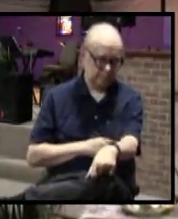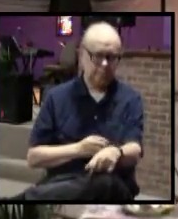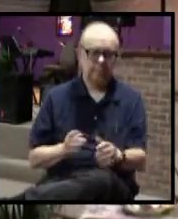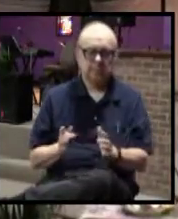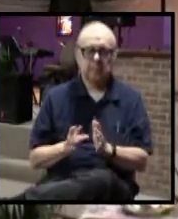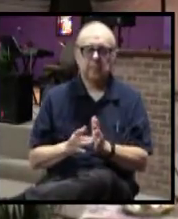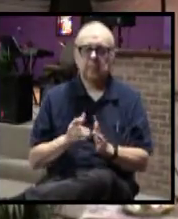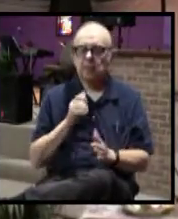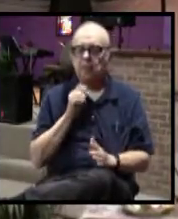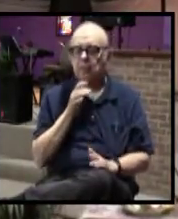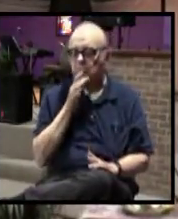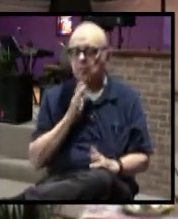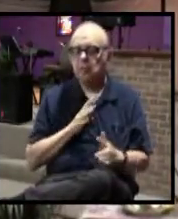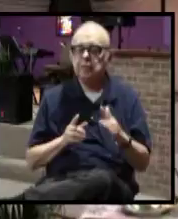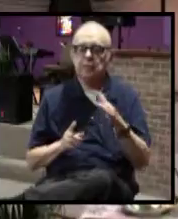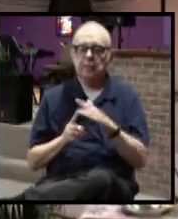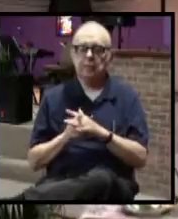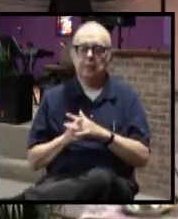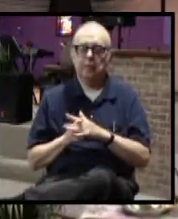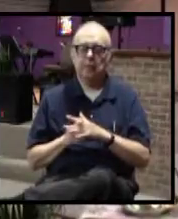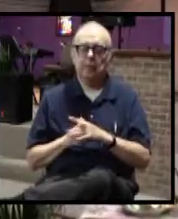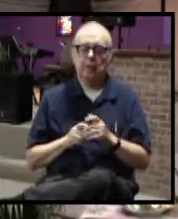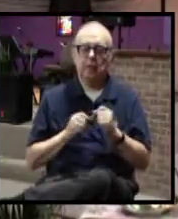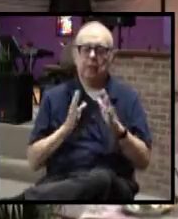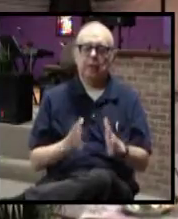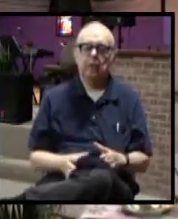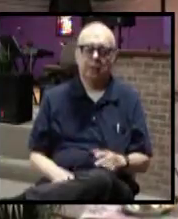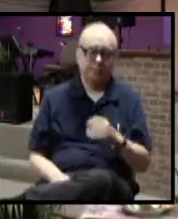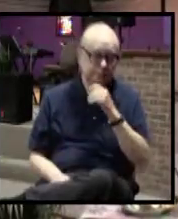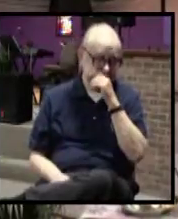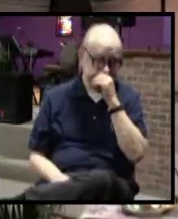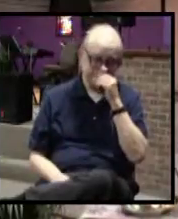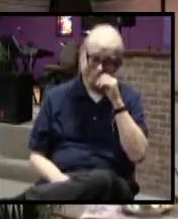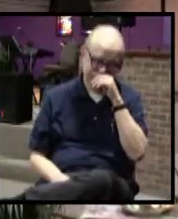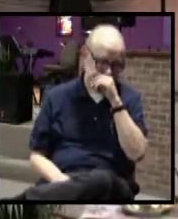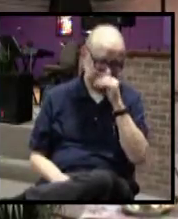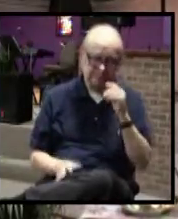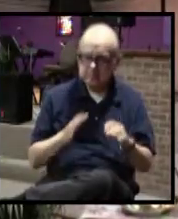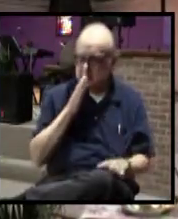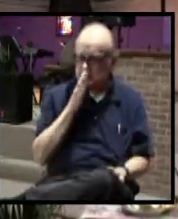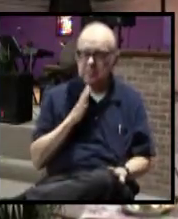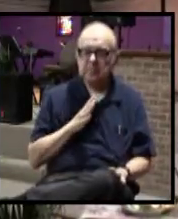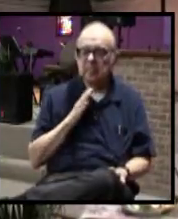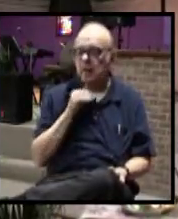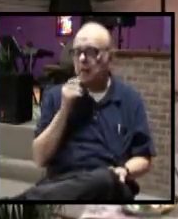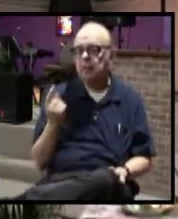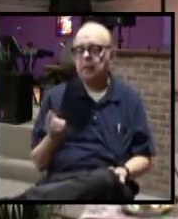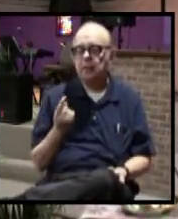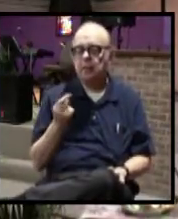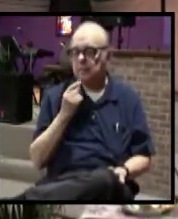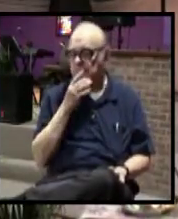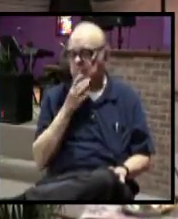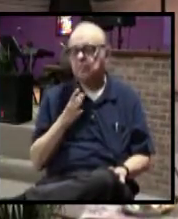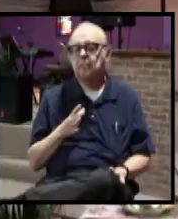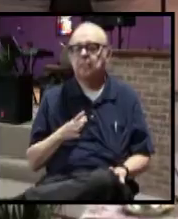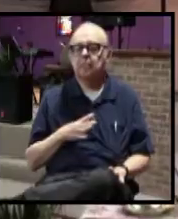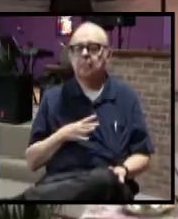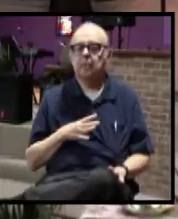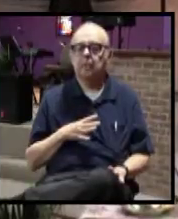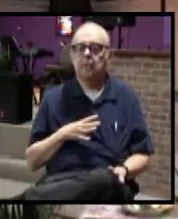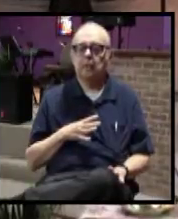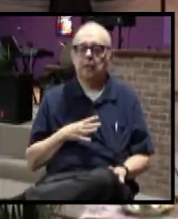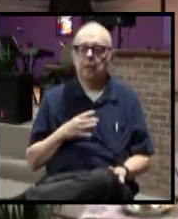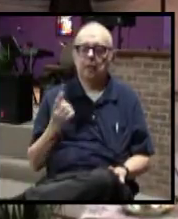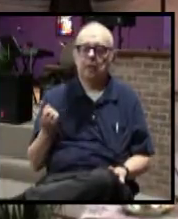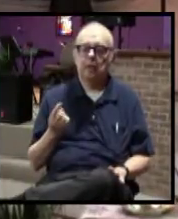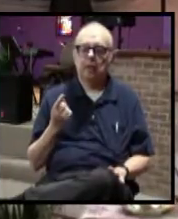there and there's a woman that showed up. A sinner, an outcast. She was not only a